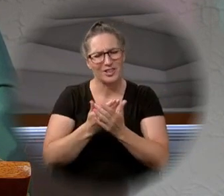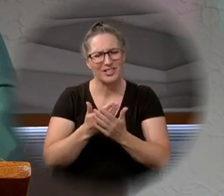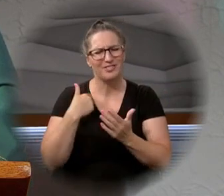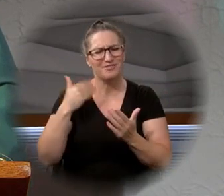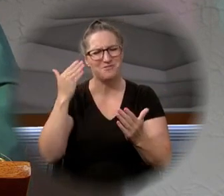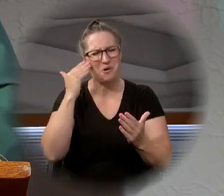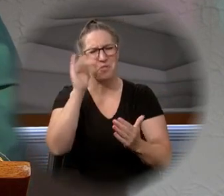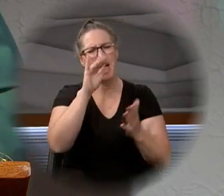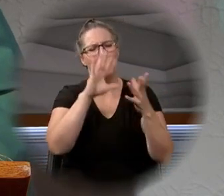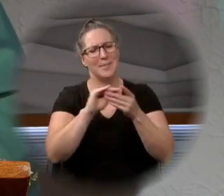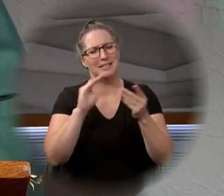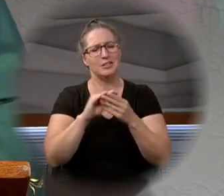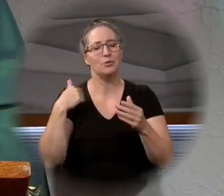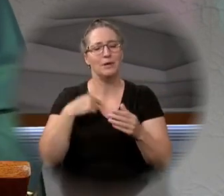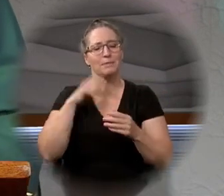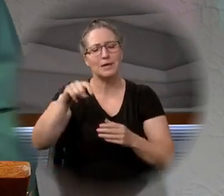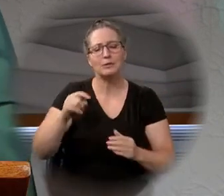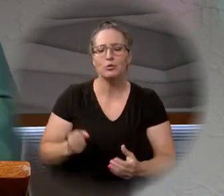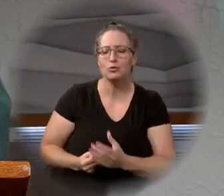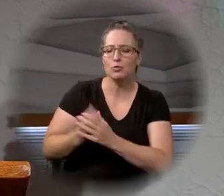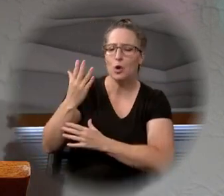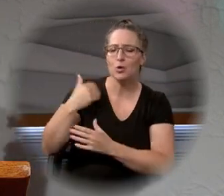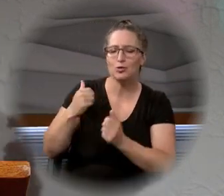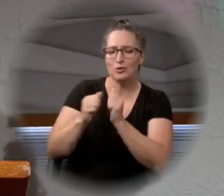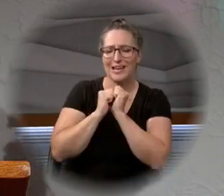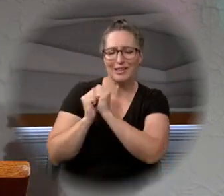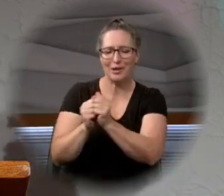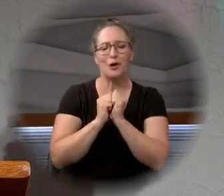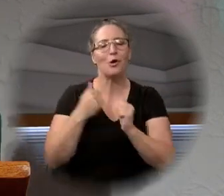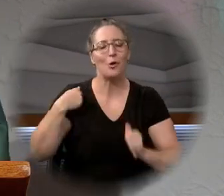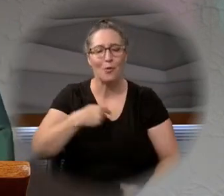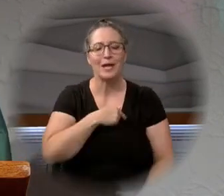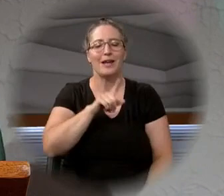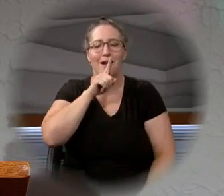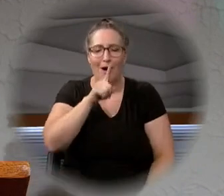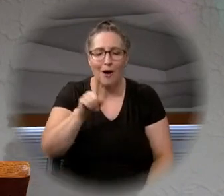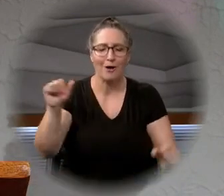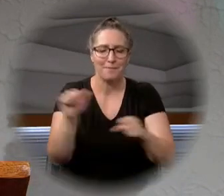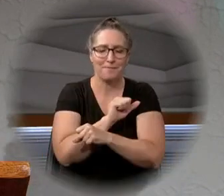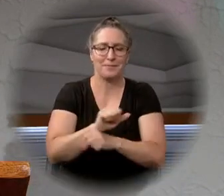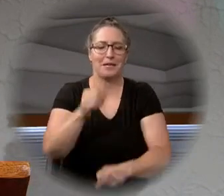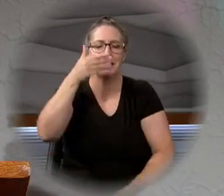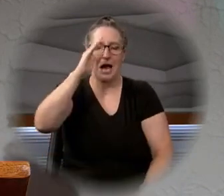message, to grow together as God's people.